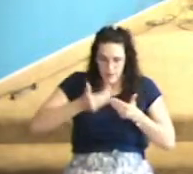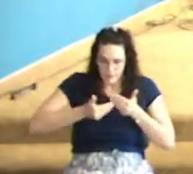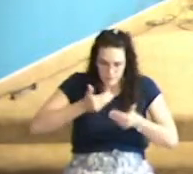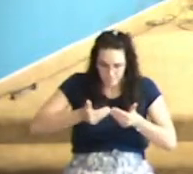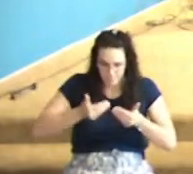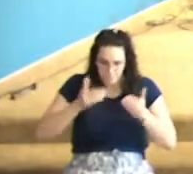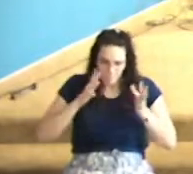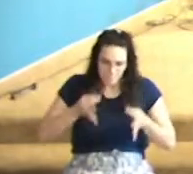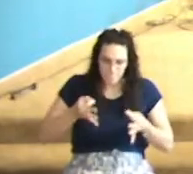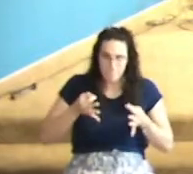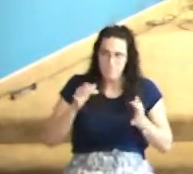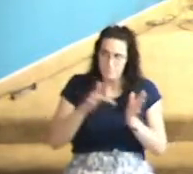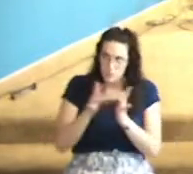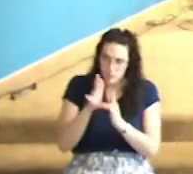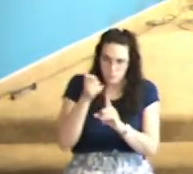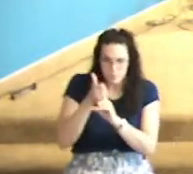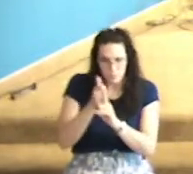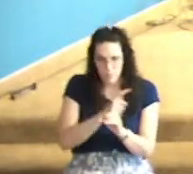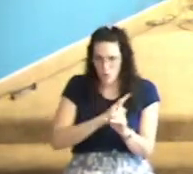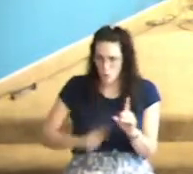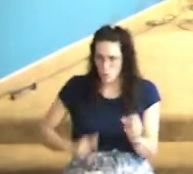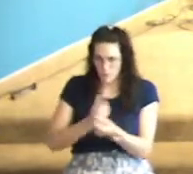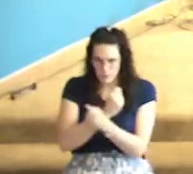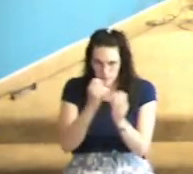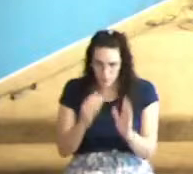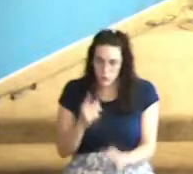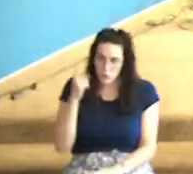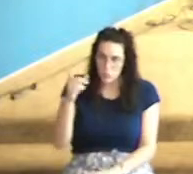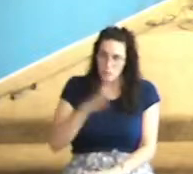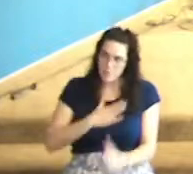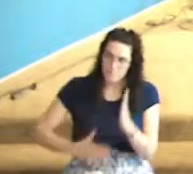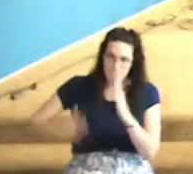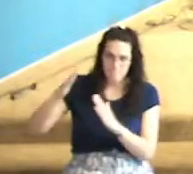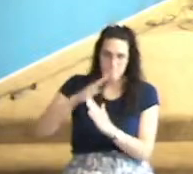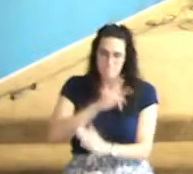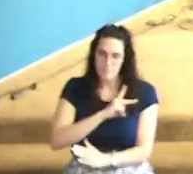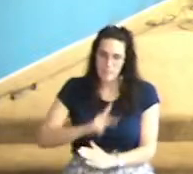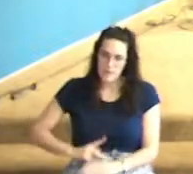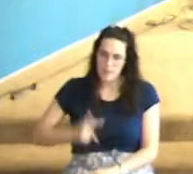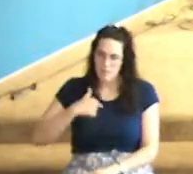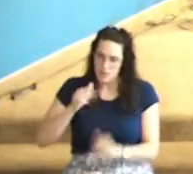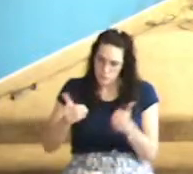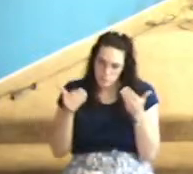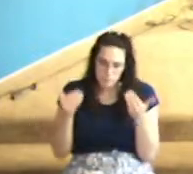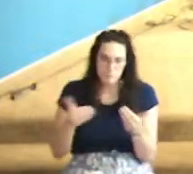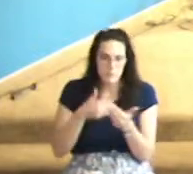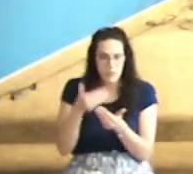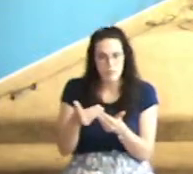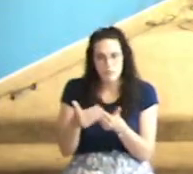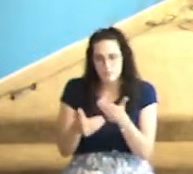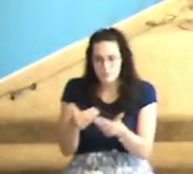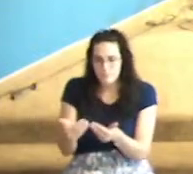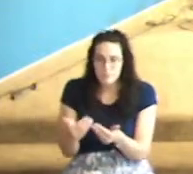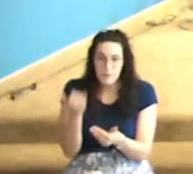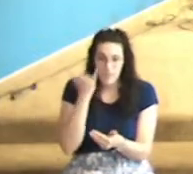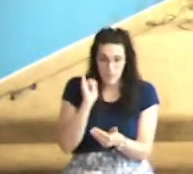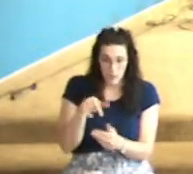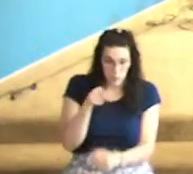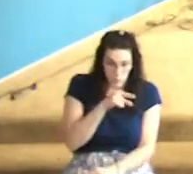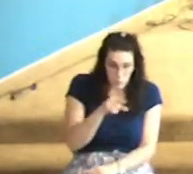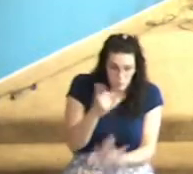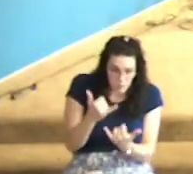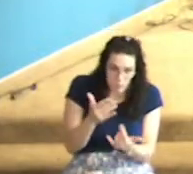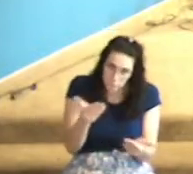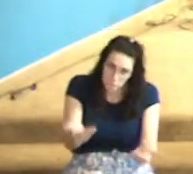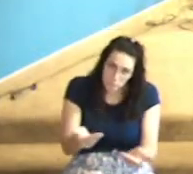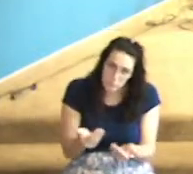saying, okay, Jesus, you're my Lord, you're my Savior, you're my King, and I need to take that next step. So if that's you today, I want to invite you